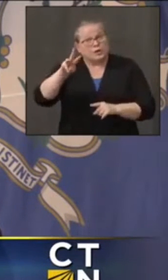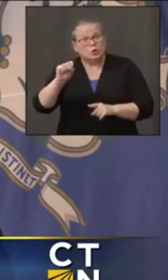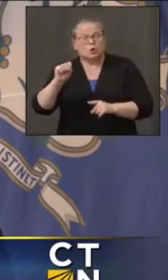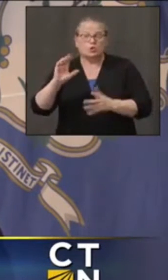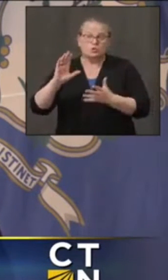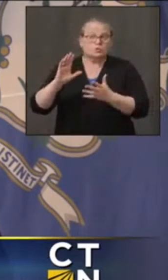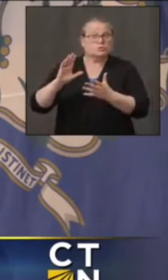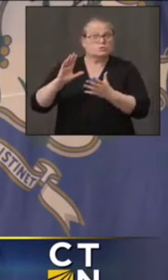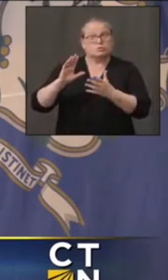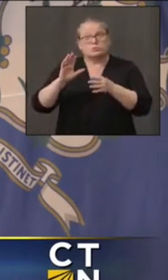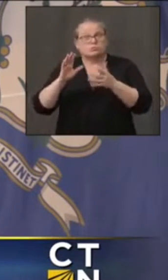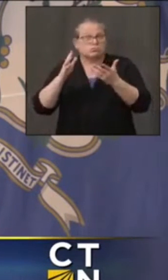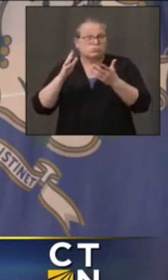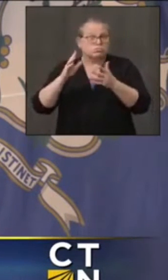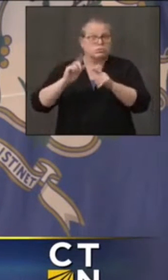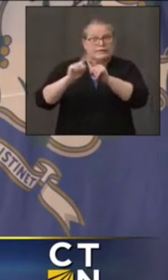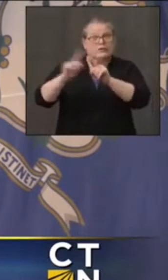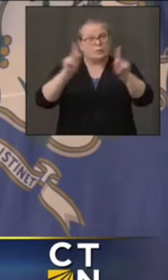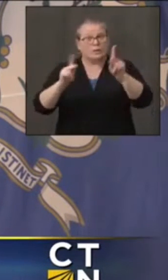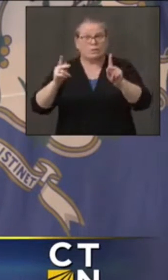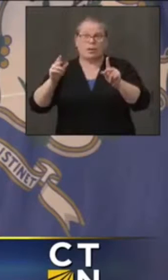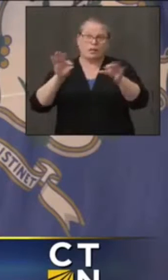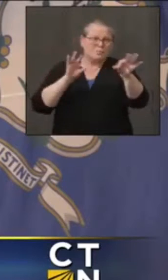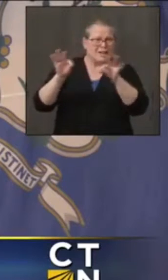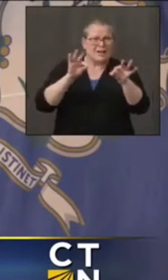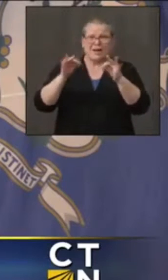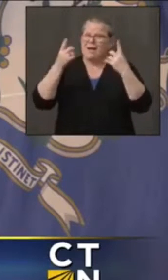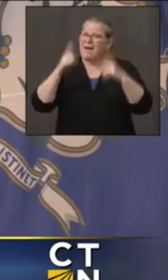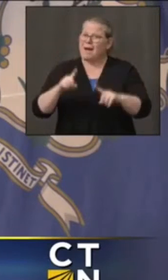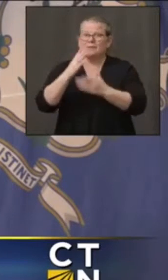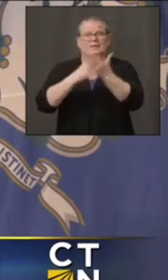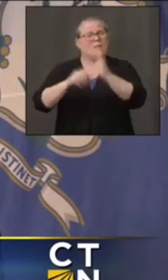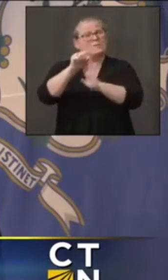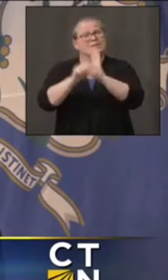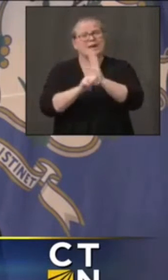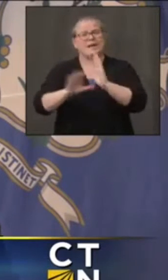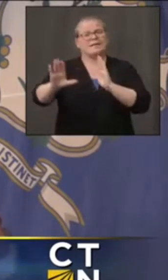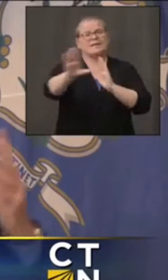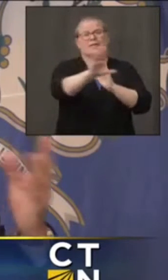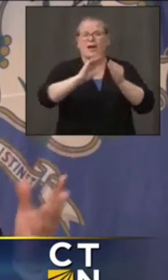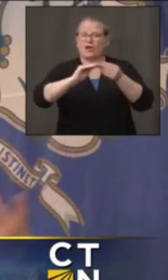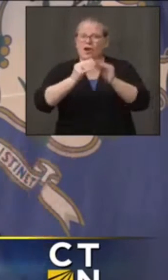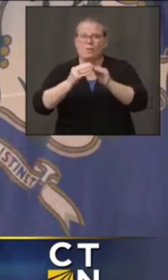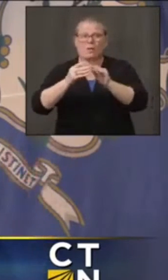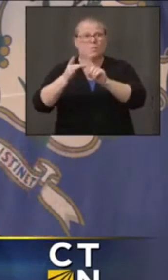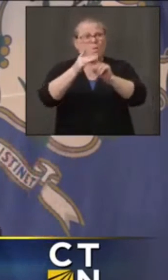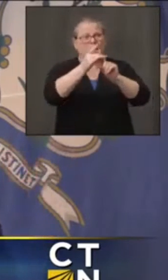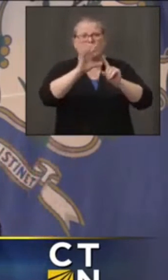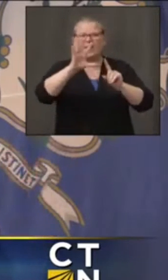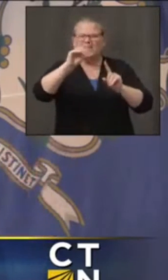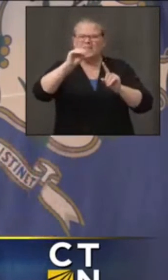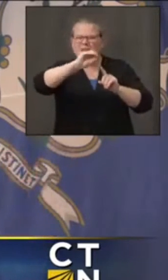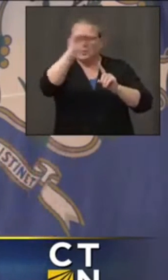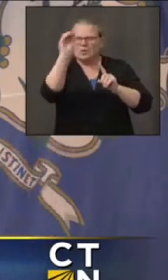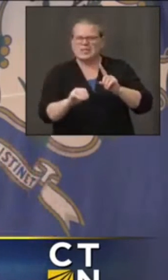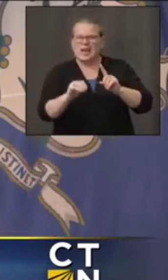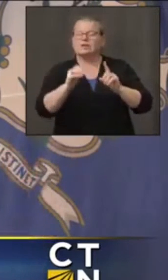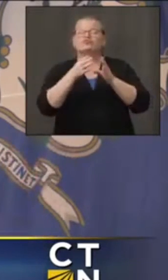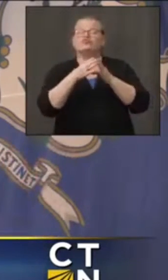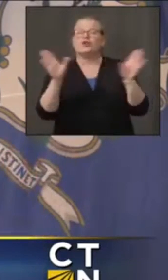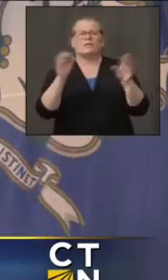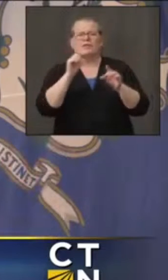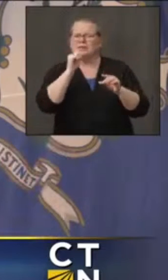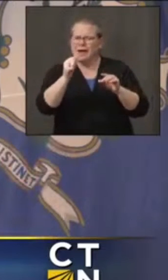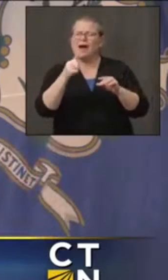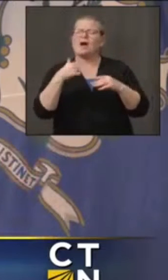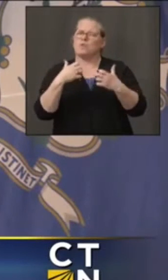as you heard from the previous question, that have a 50% positivity rate. We don't want those people just to be general guidance. We want that to be enforceable.